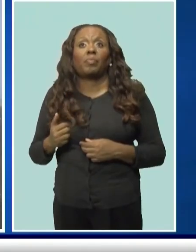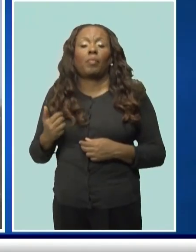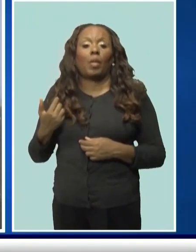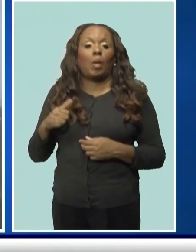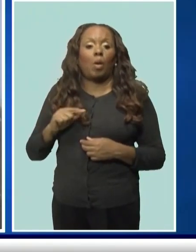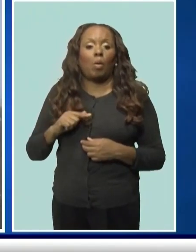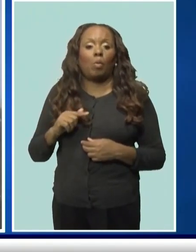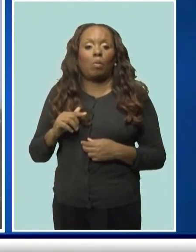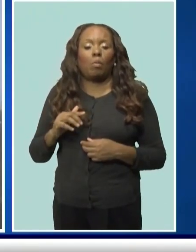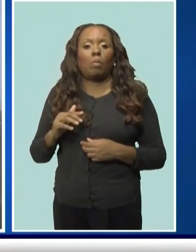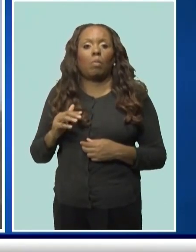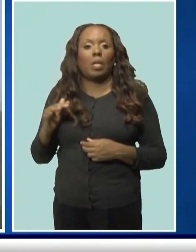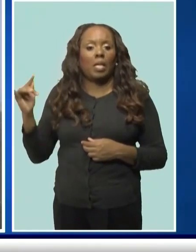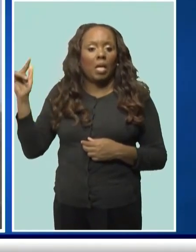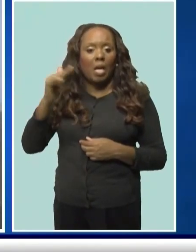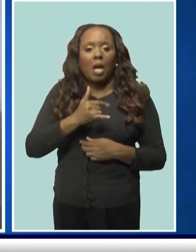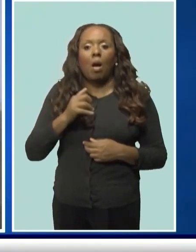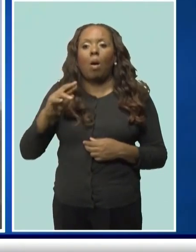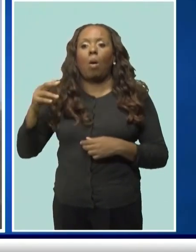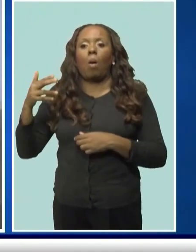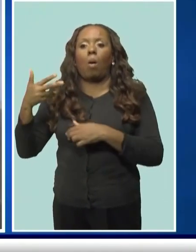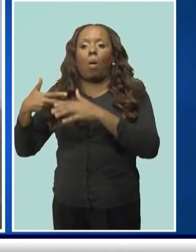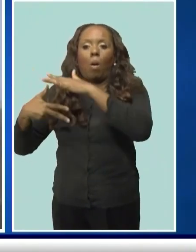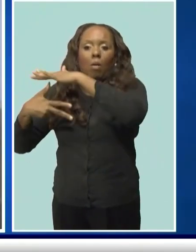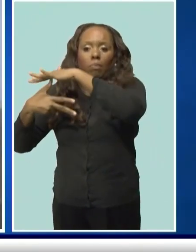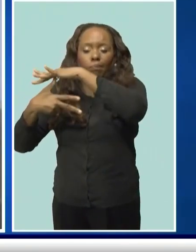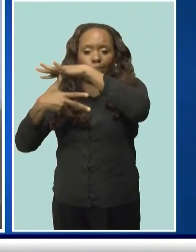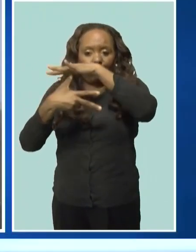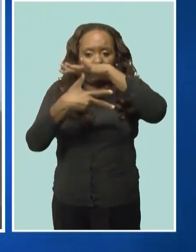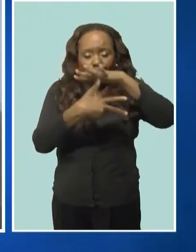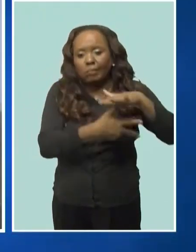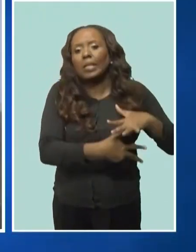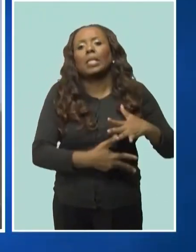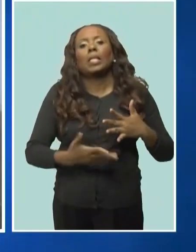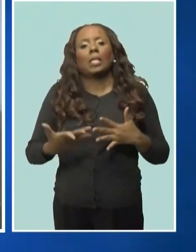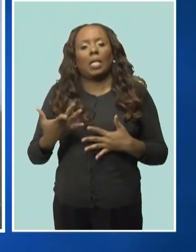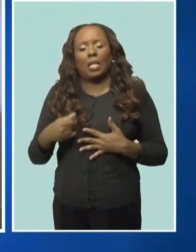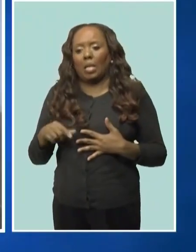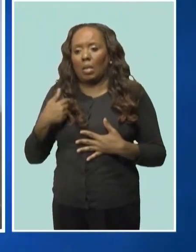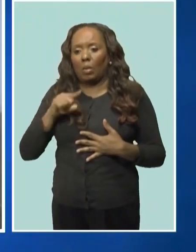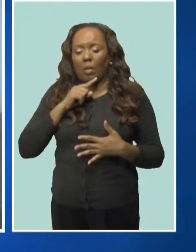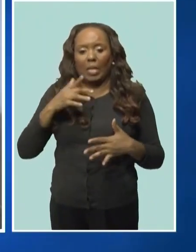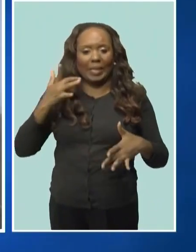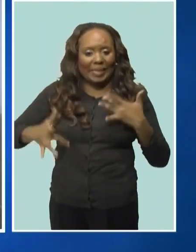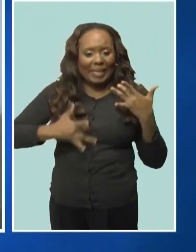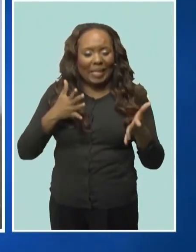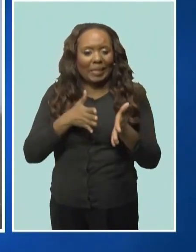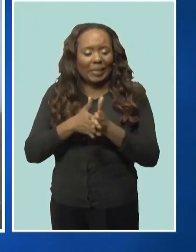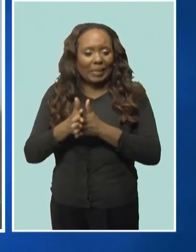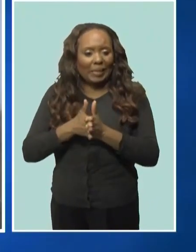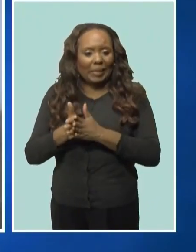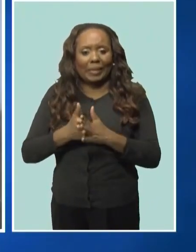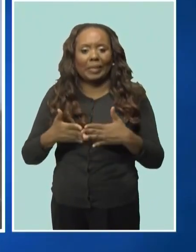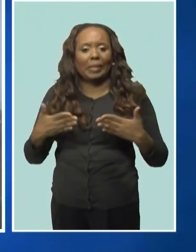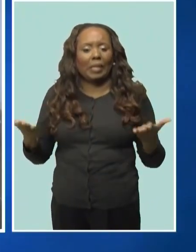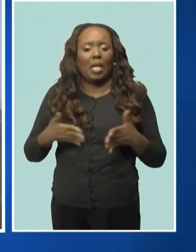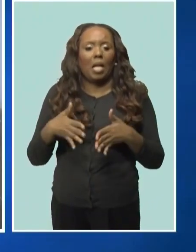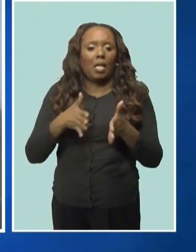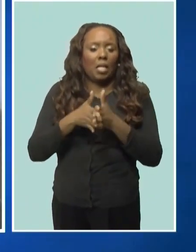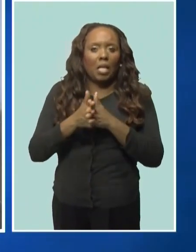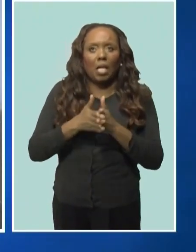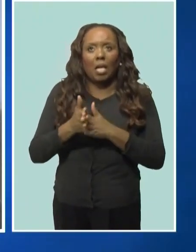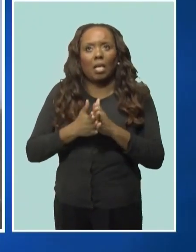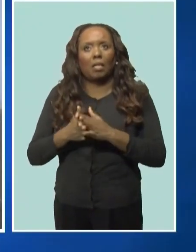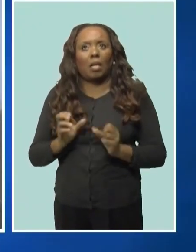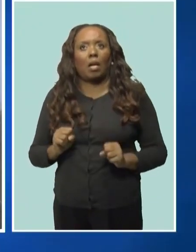Paragon and to the northern portions of the island, supporting the various tracks as needed. And we're excited to be here and helping, and look forward to the opportunity that was